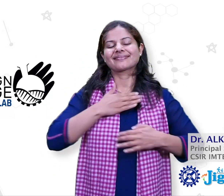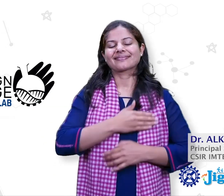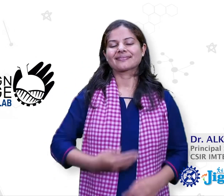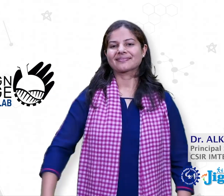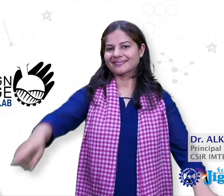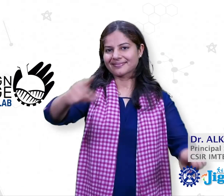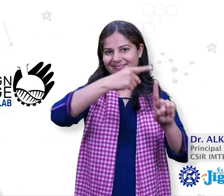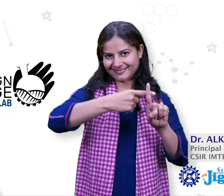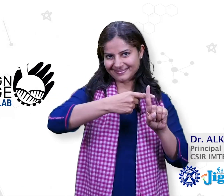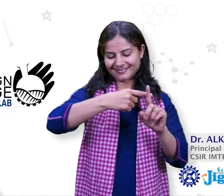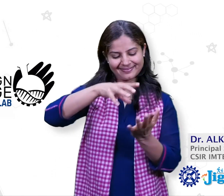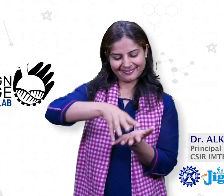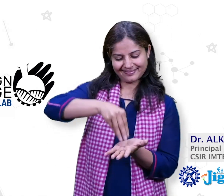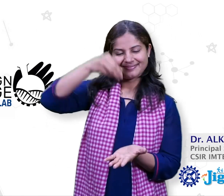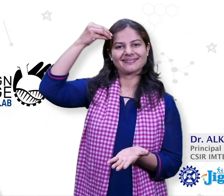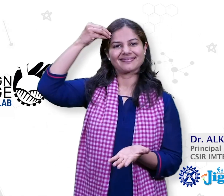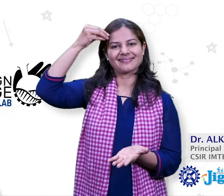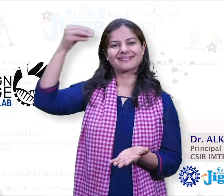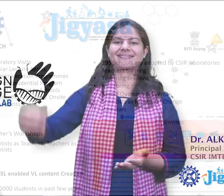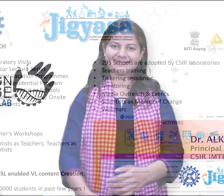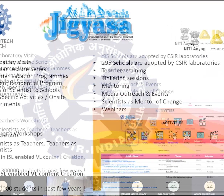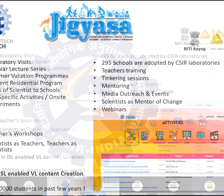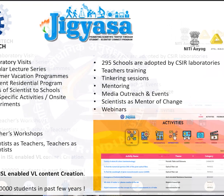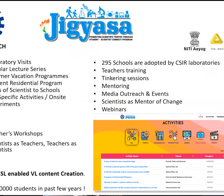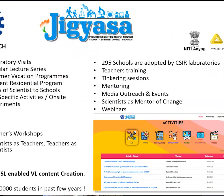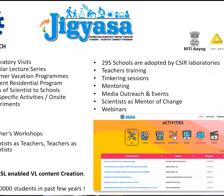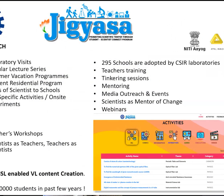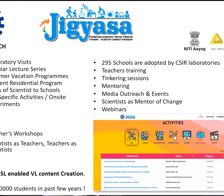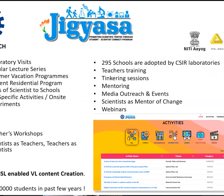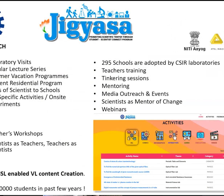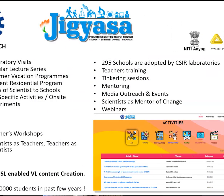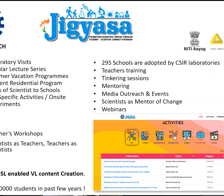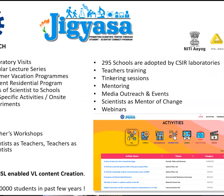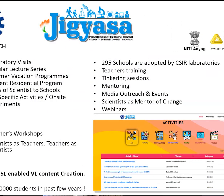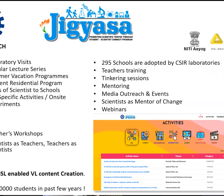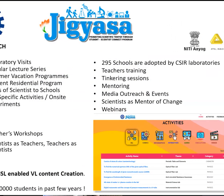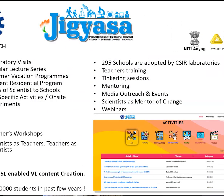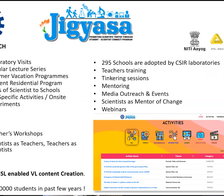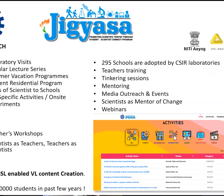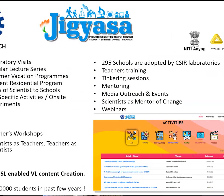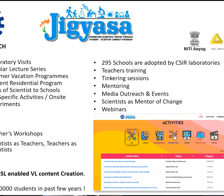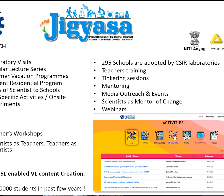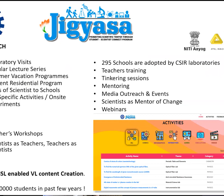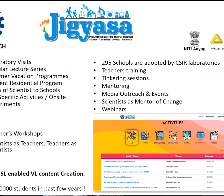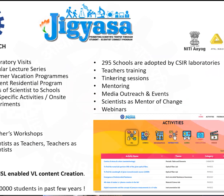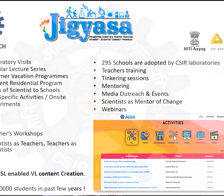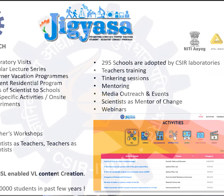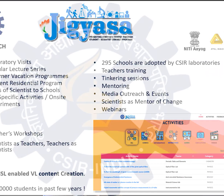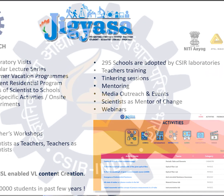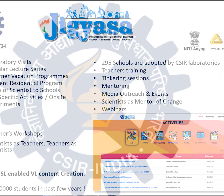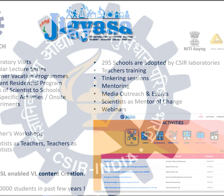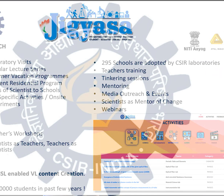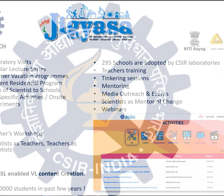indian sign language enabled virtual lab initiative of jikyasa mission a scientific social responsibility